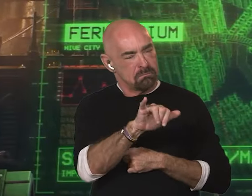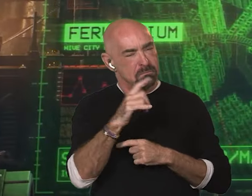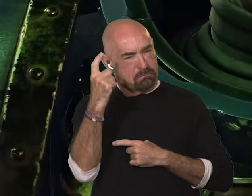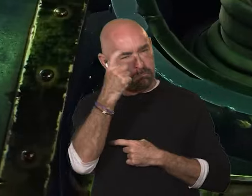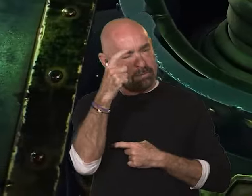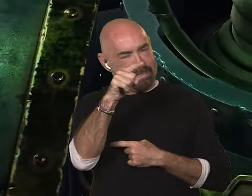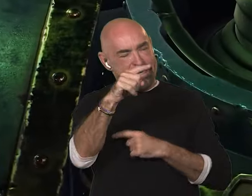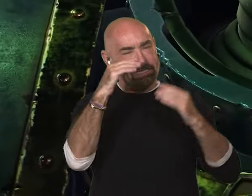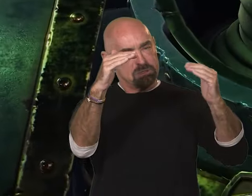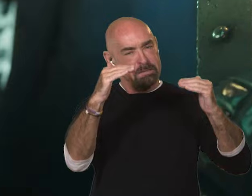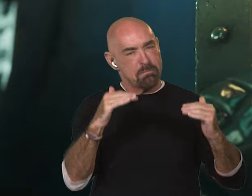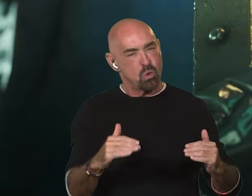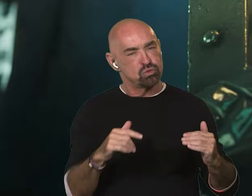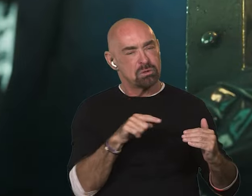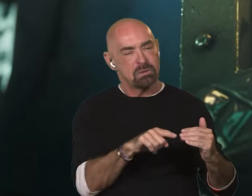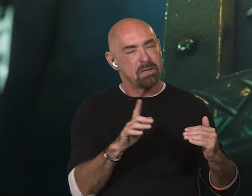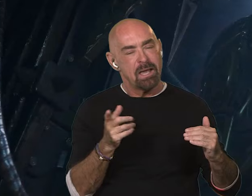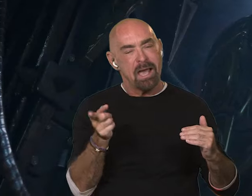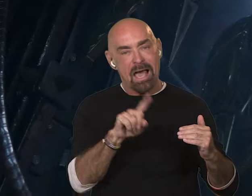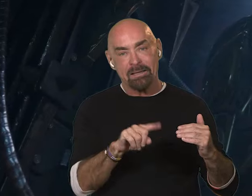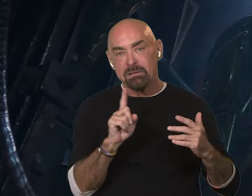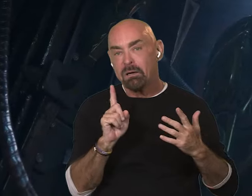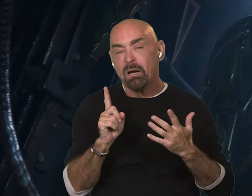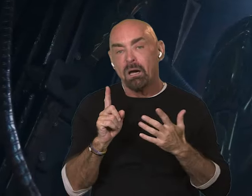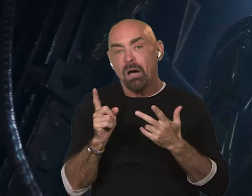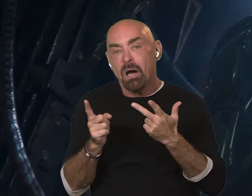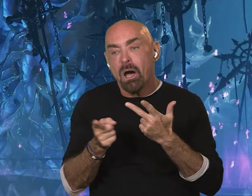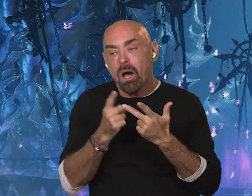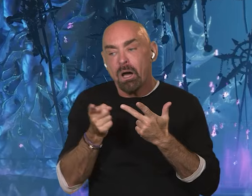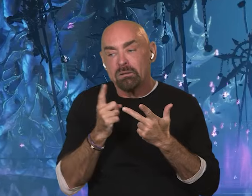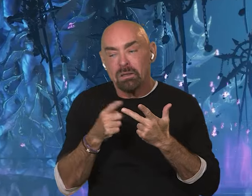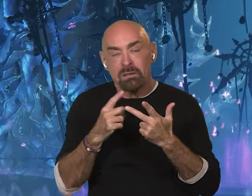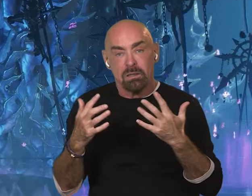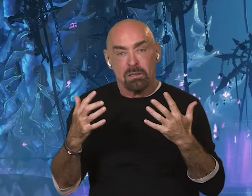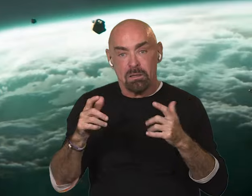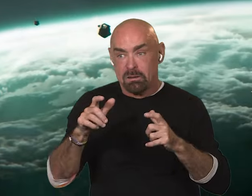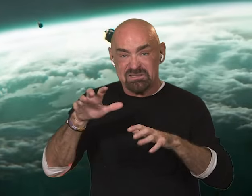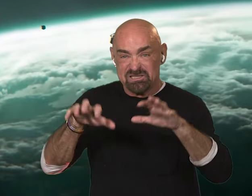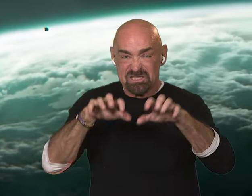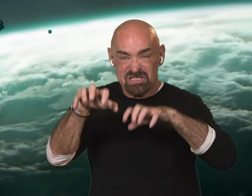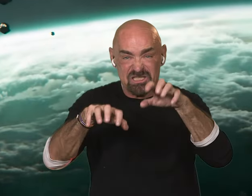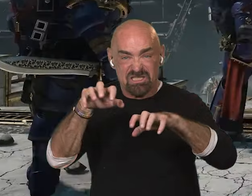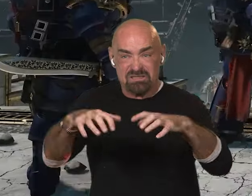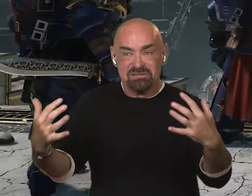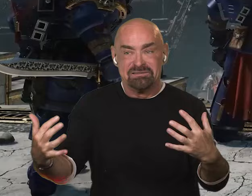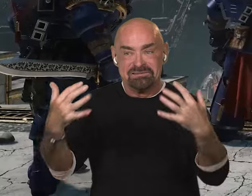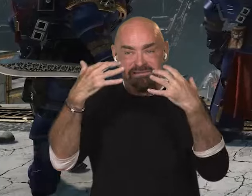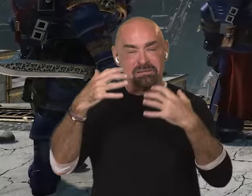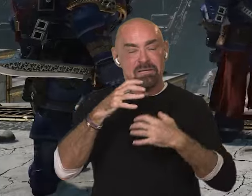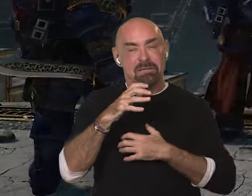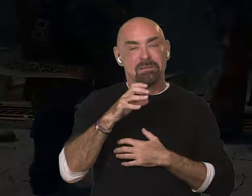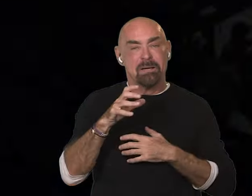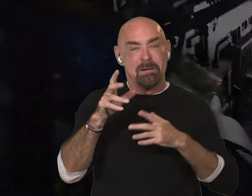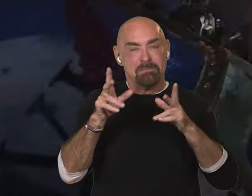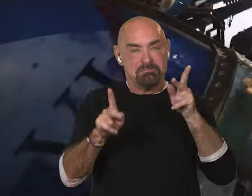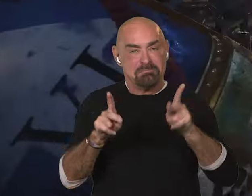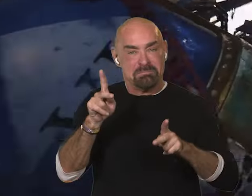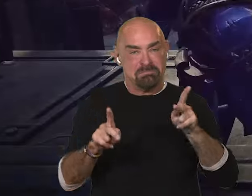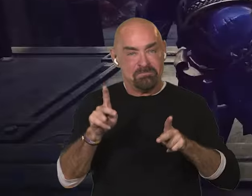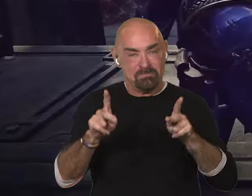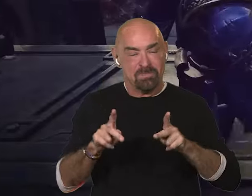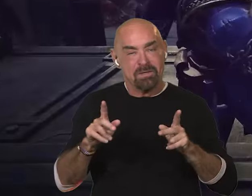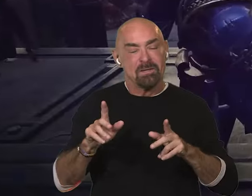with the aftermath of a suspicious demotion and an even more pressing existential matter. the Terranid scourge threatening mankind. Space